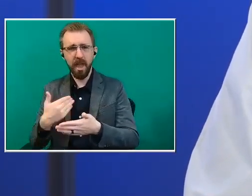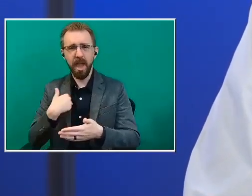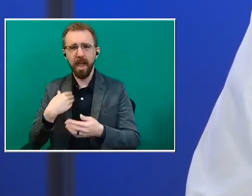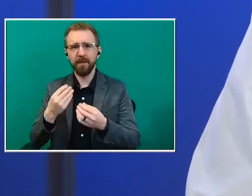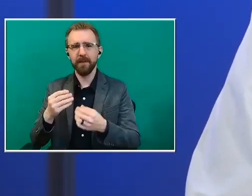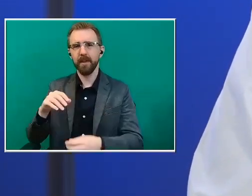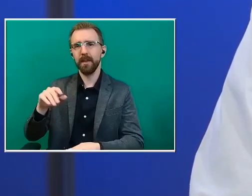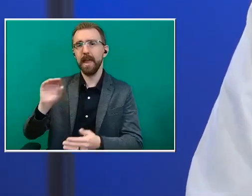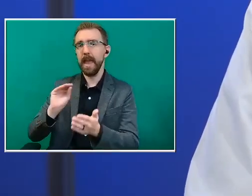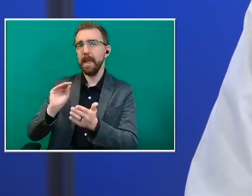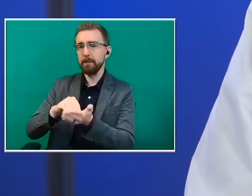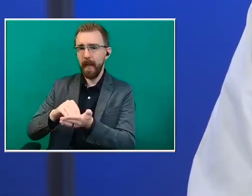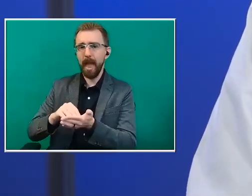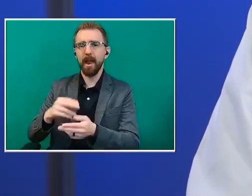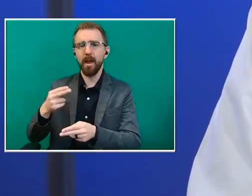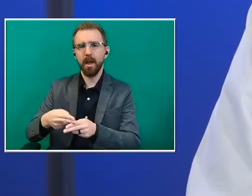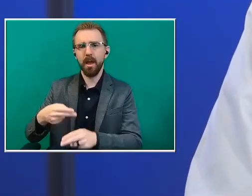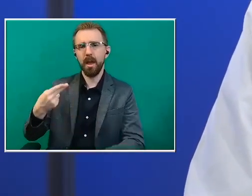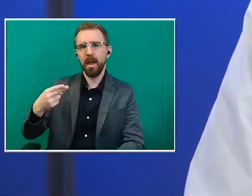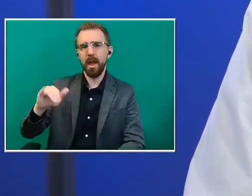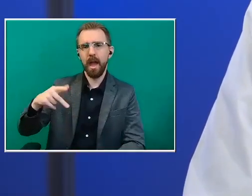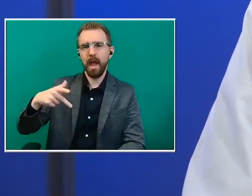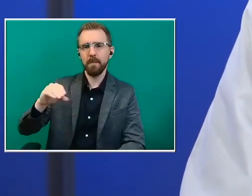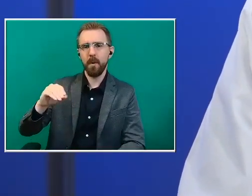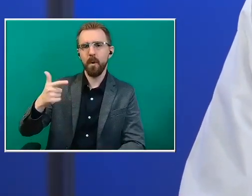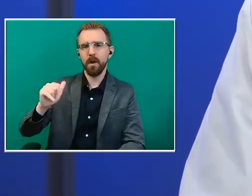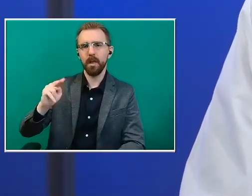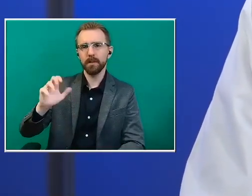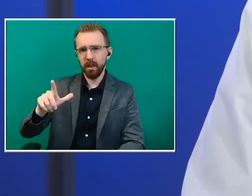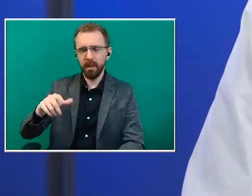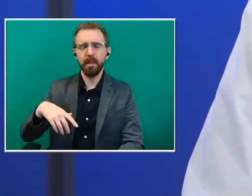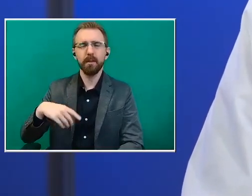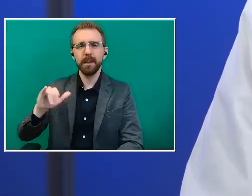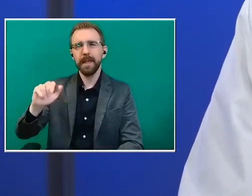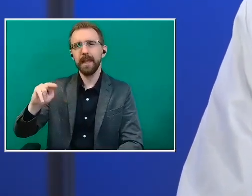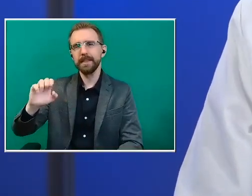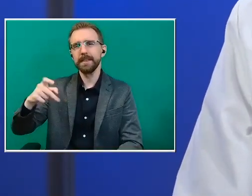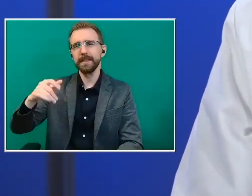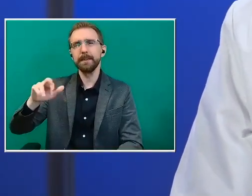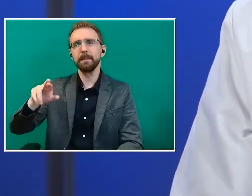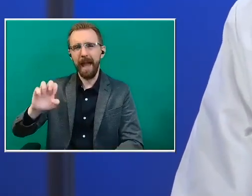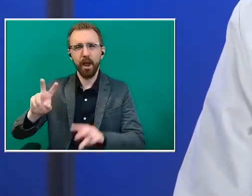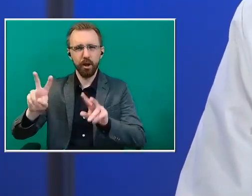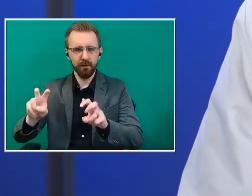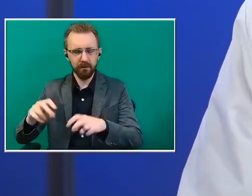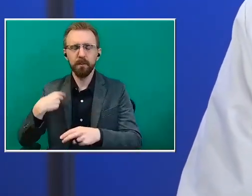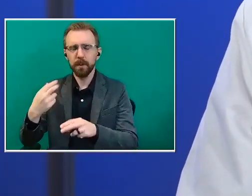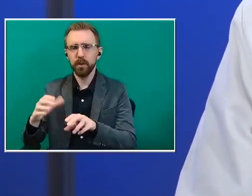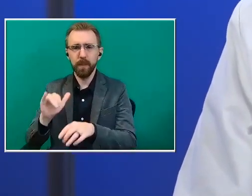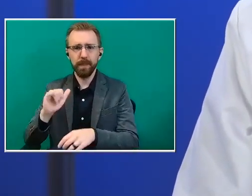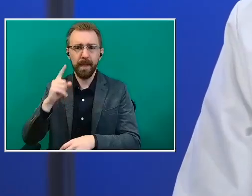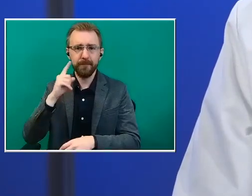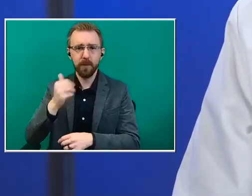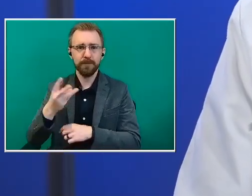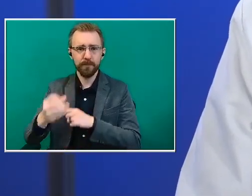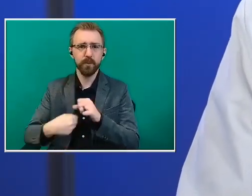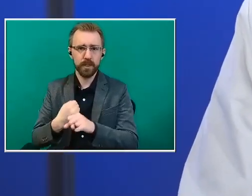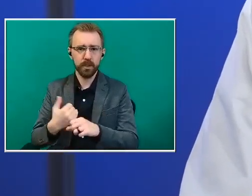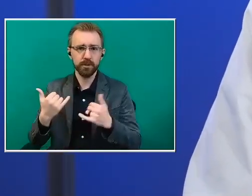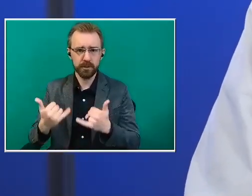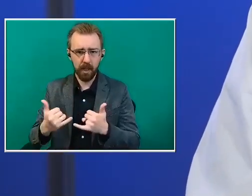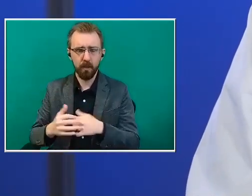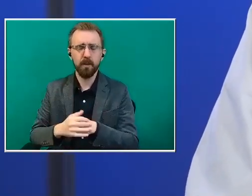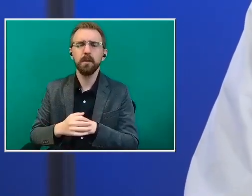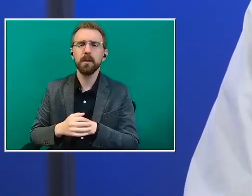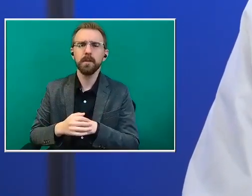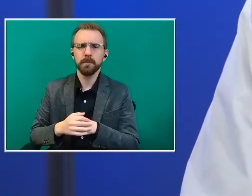the hypoglossal nerve stimulator, or Inspire. We've been doing that for a few years now, and that is more invasive